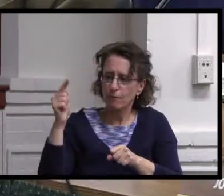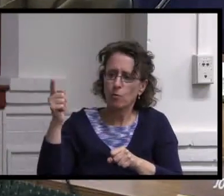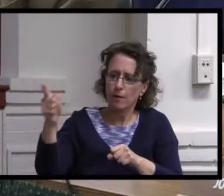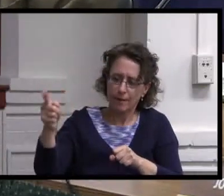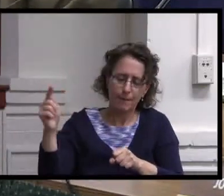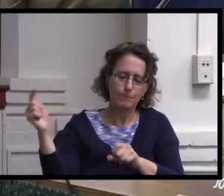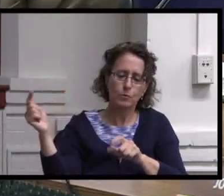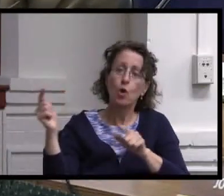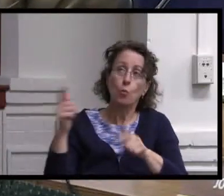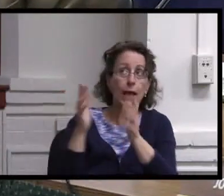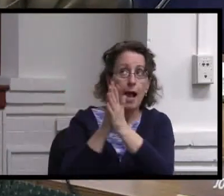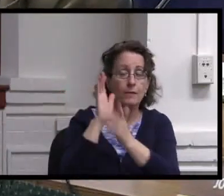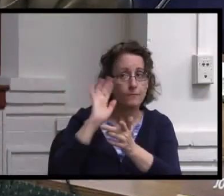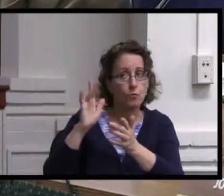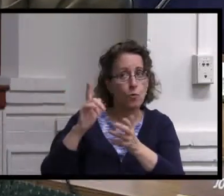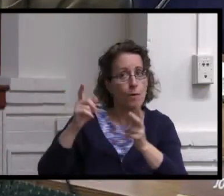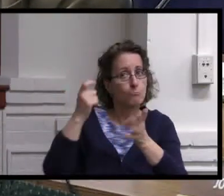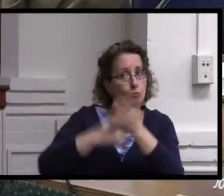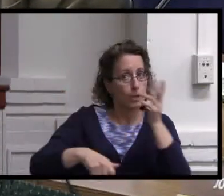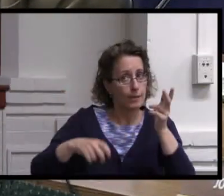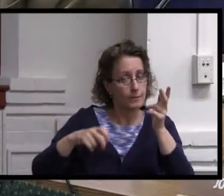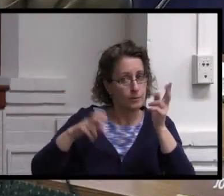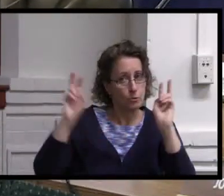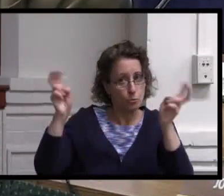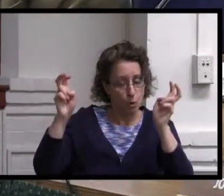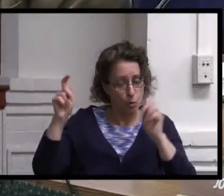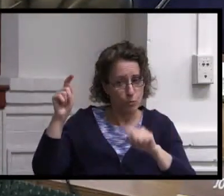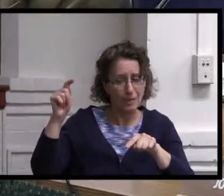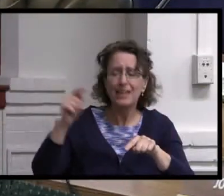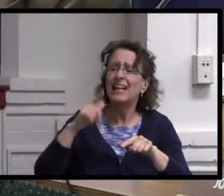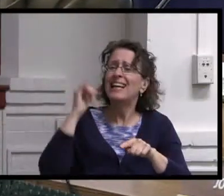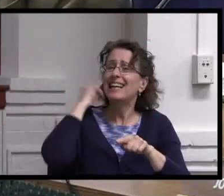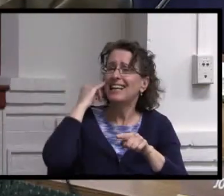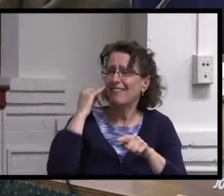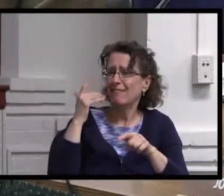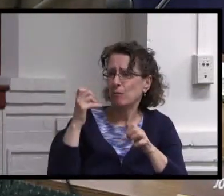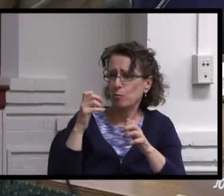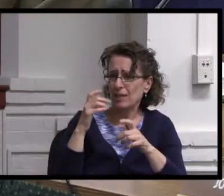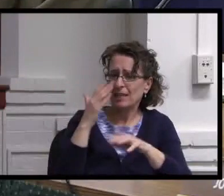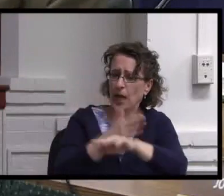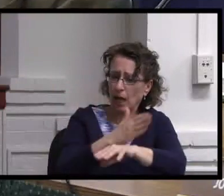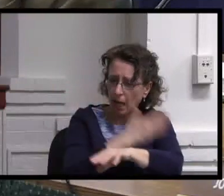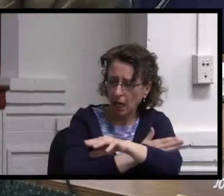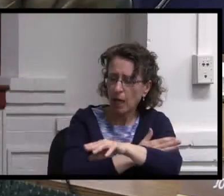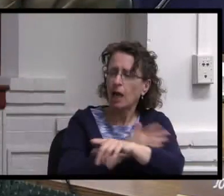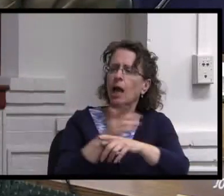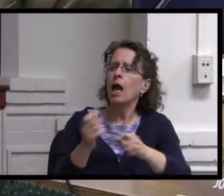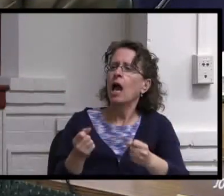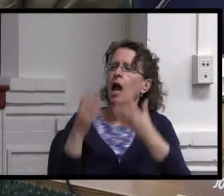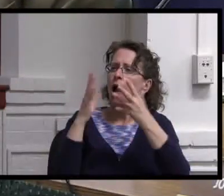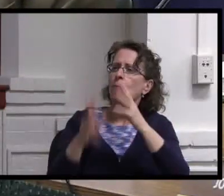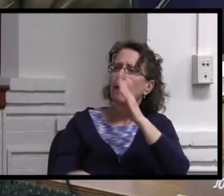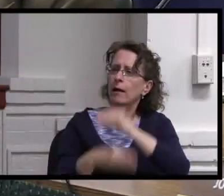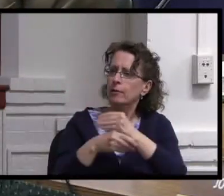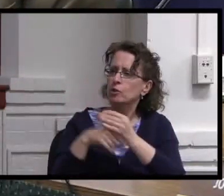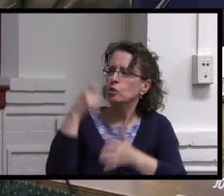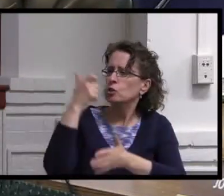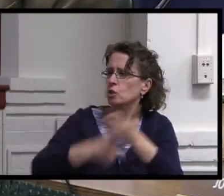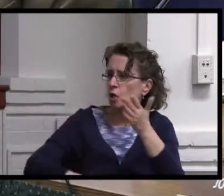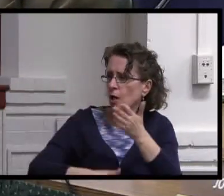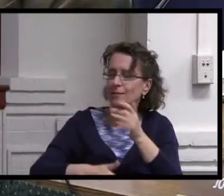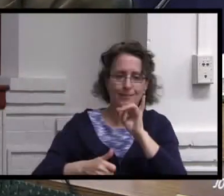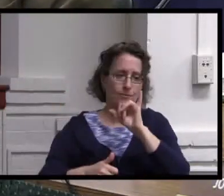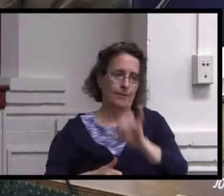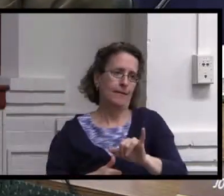for a quotation from them of what the additional cost would be in order to do the improvement to the facility, and so that's what's before you this evening.